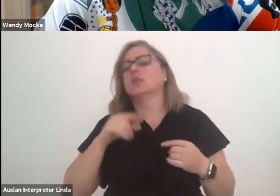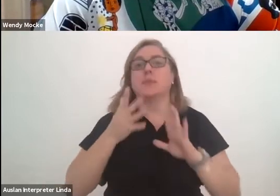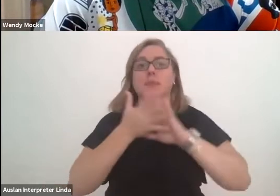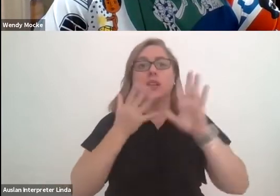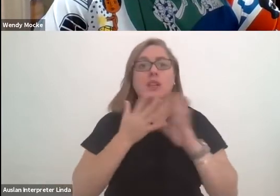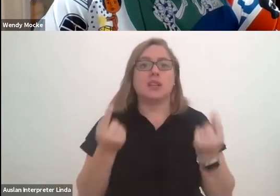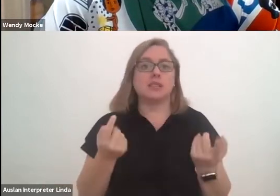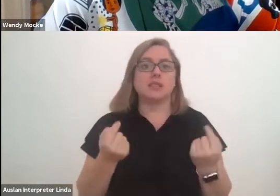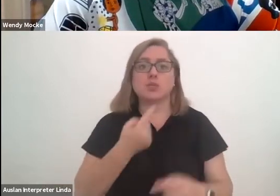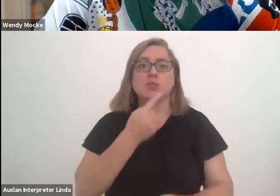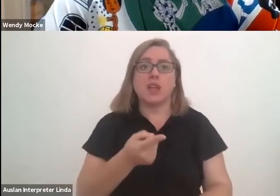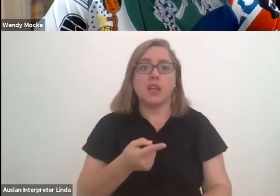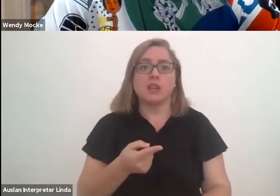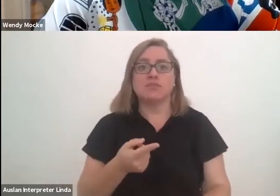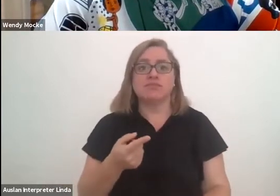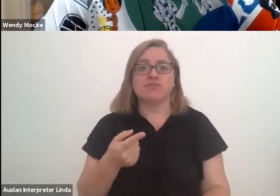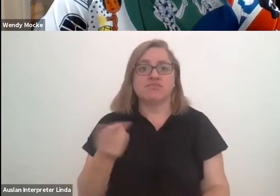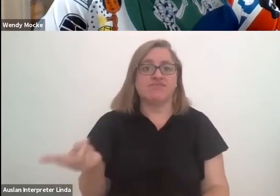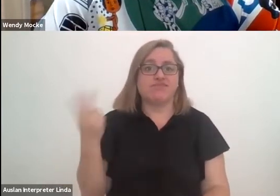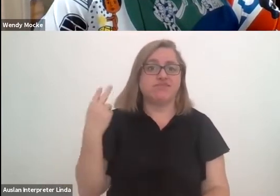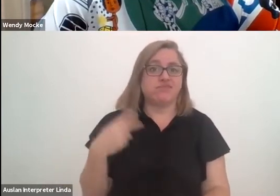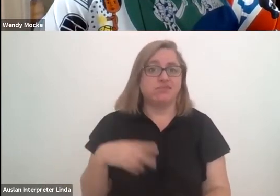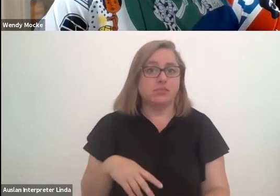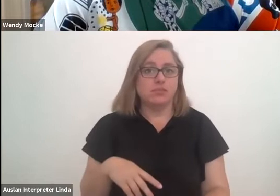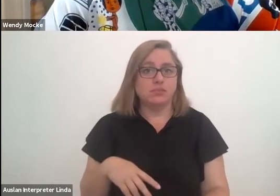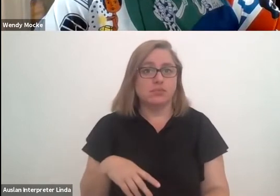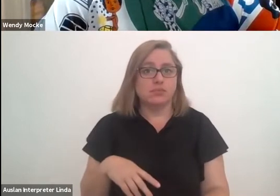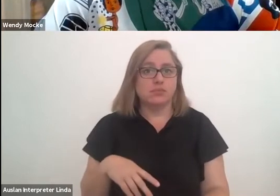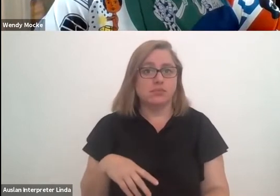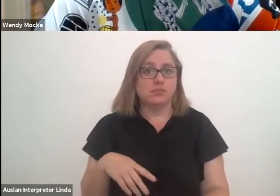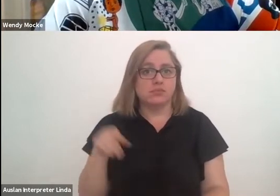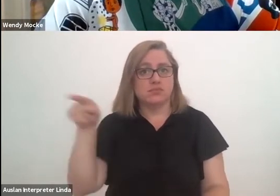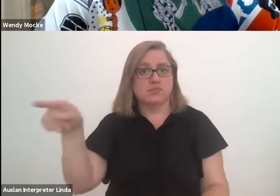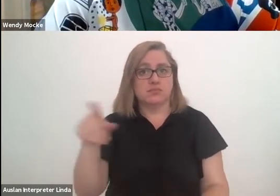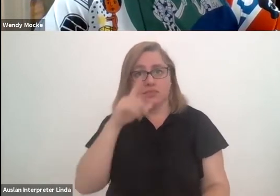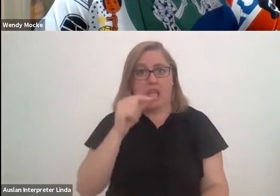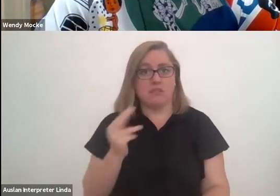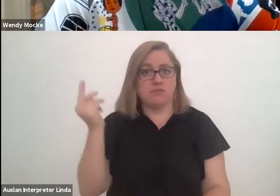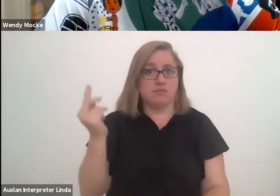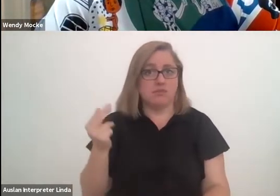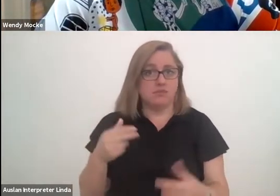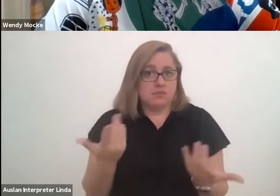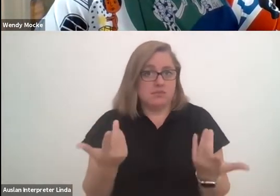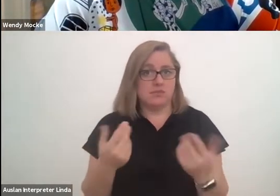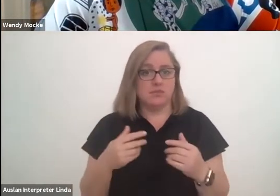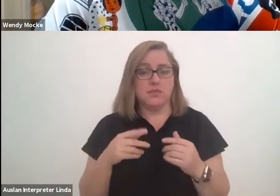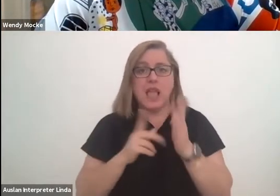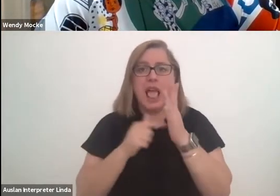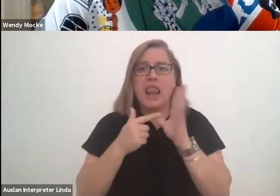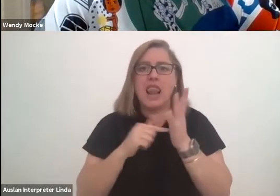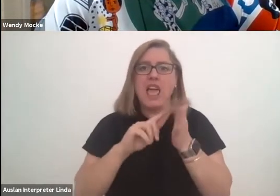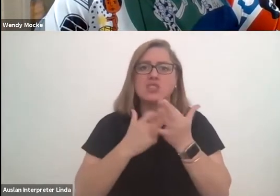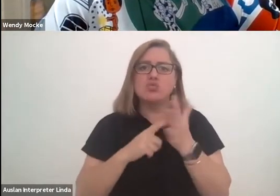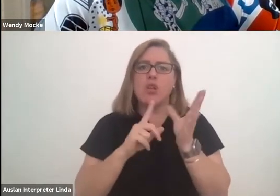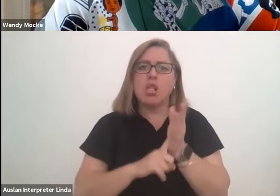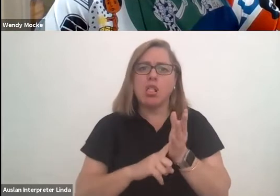easy to just kind of go, you know what? Like, you can kind of stick it. But in terms of lateral violence, you